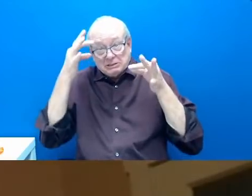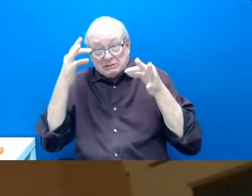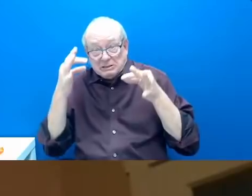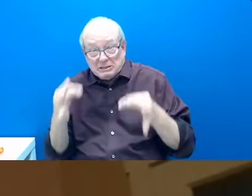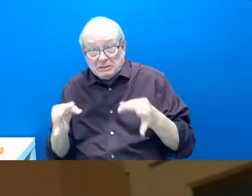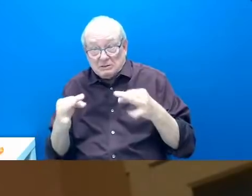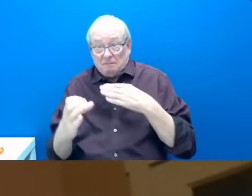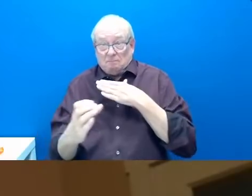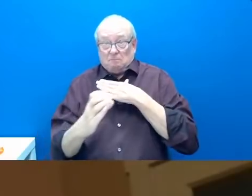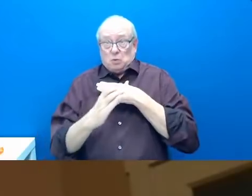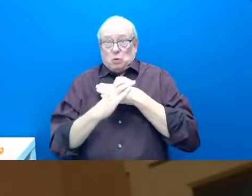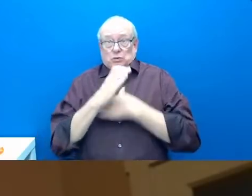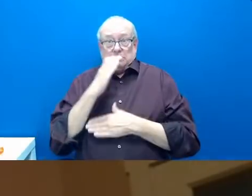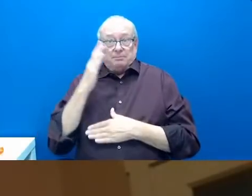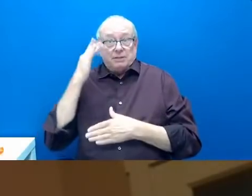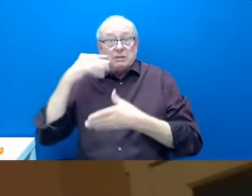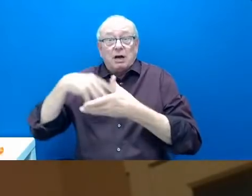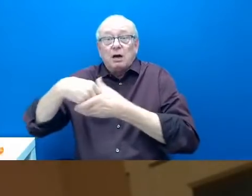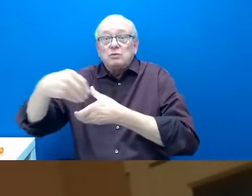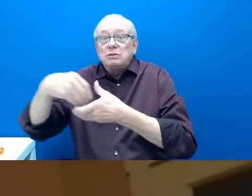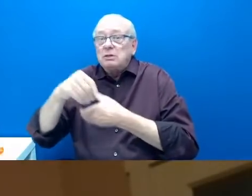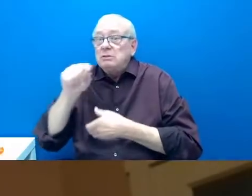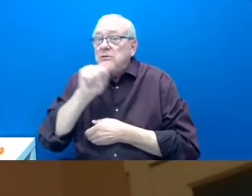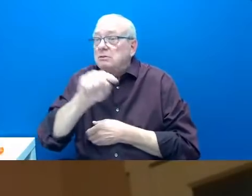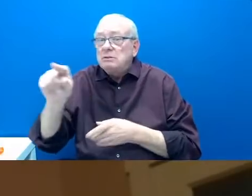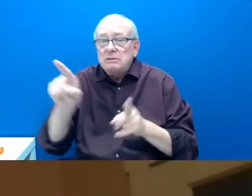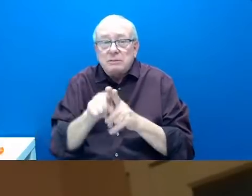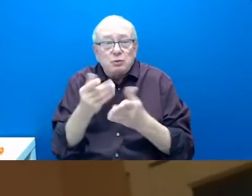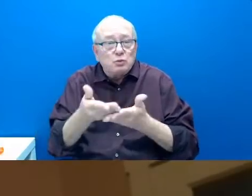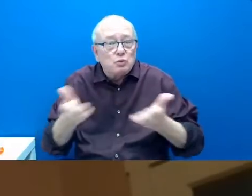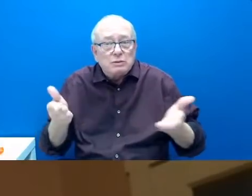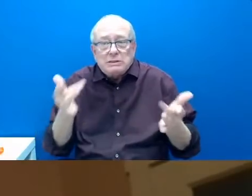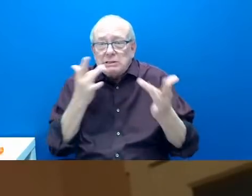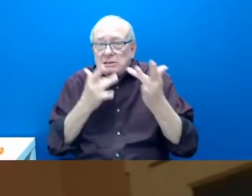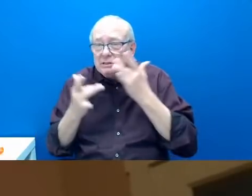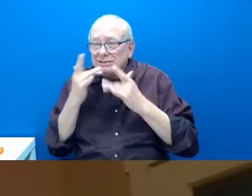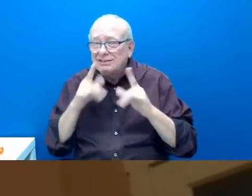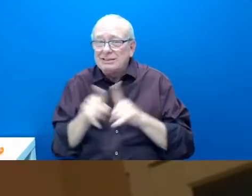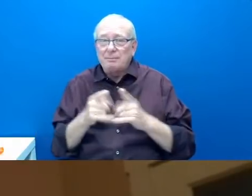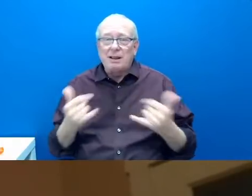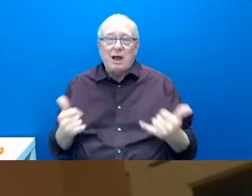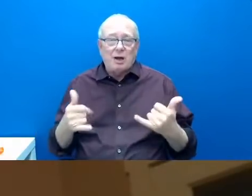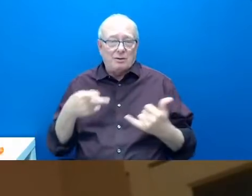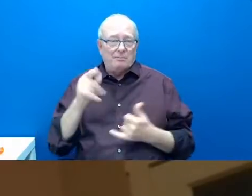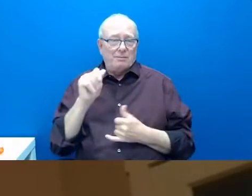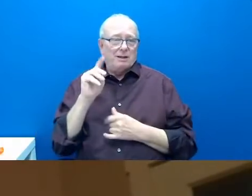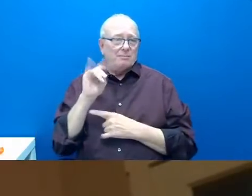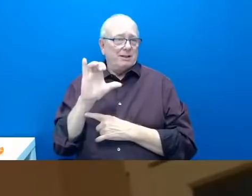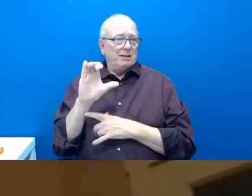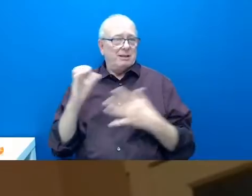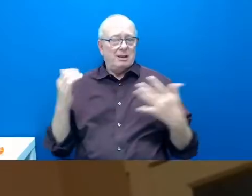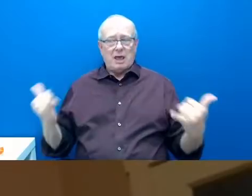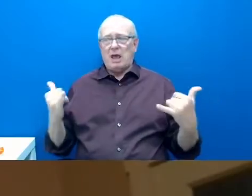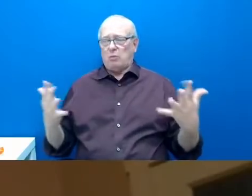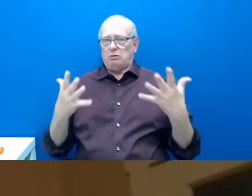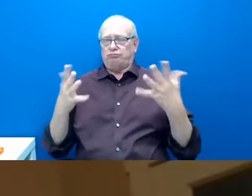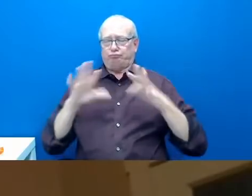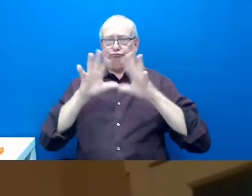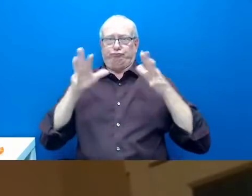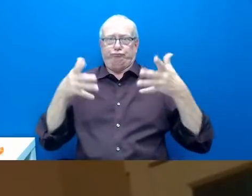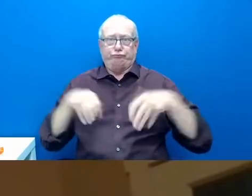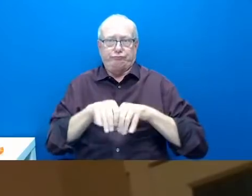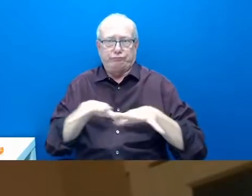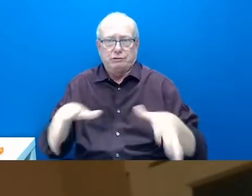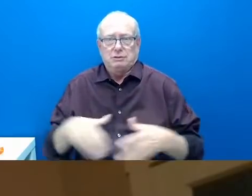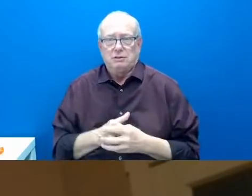us due to external factors such as resources, as we are seeing in this pandemic. As an Albertan, I know how